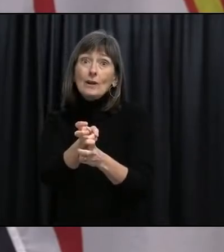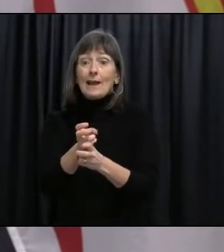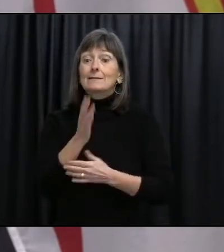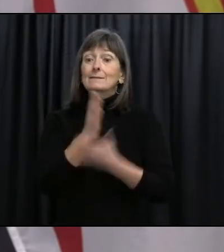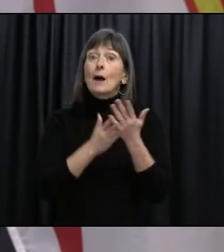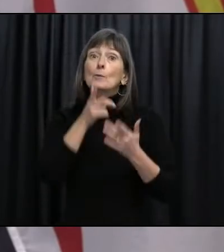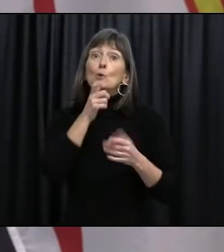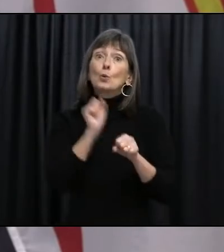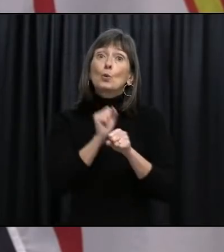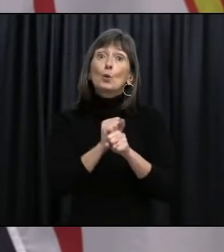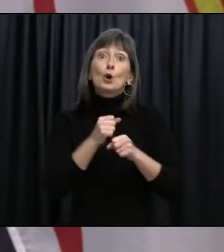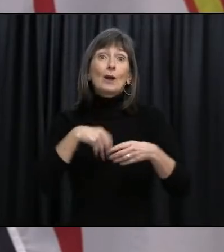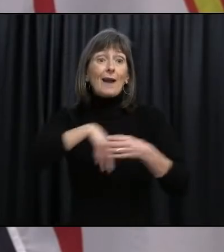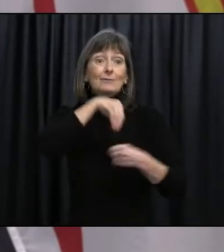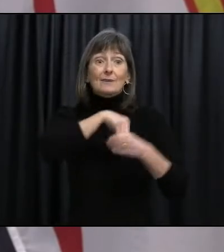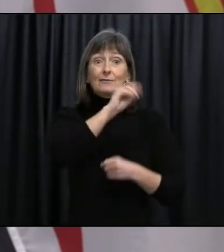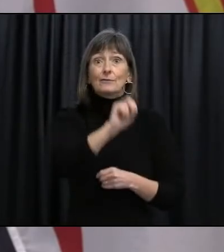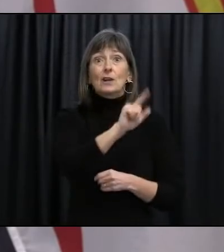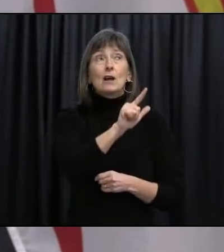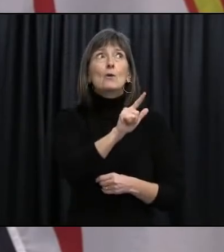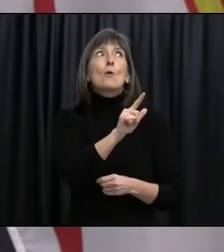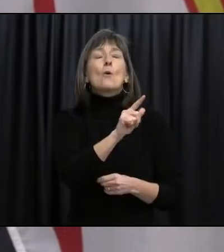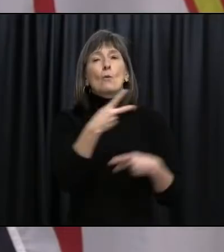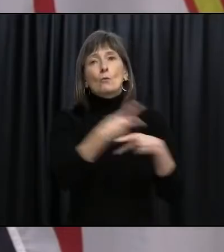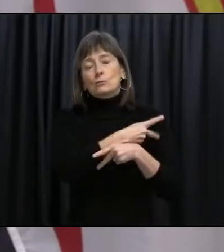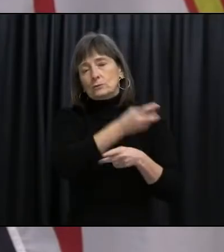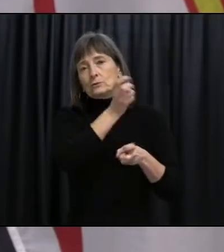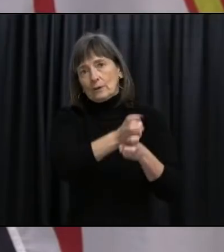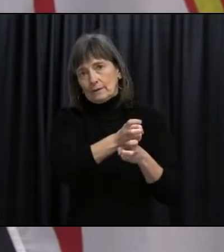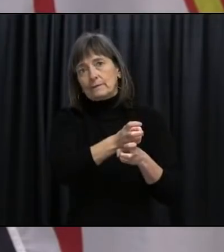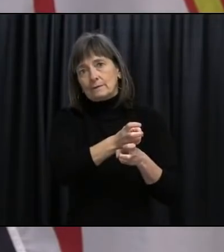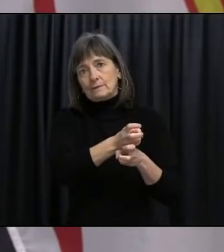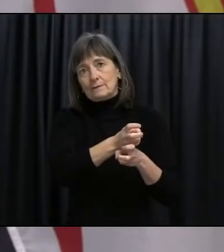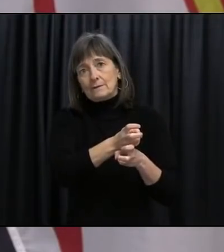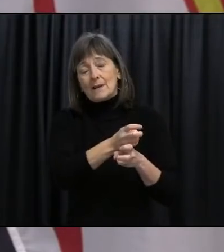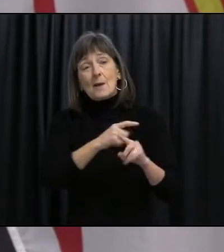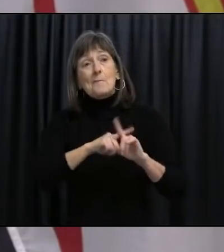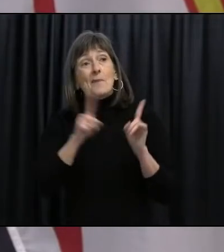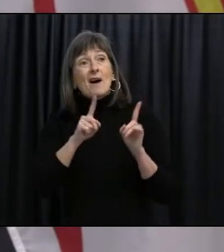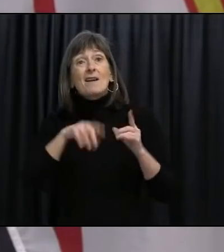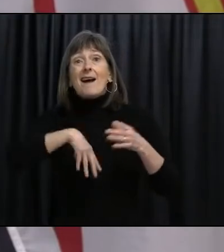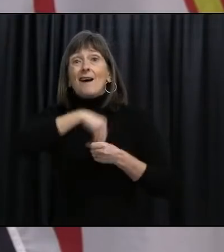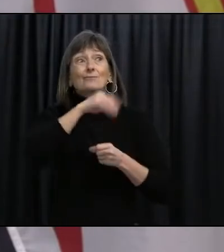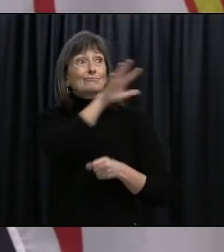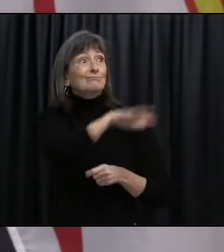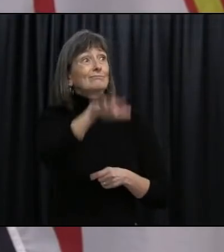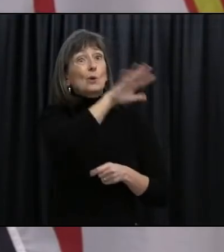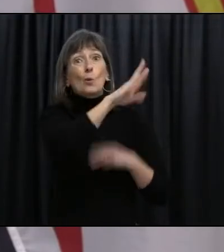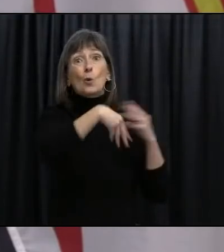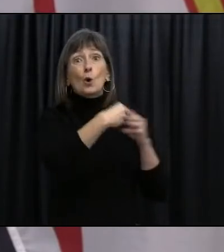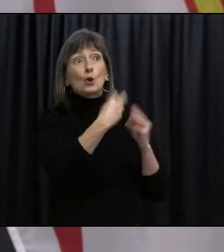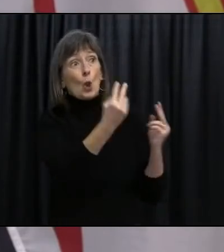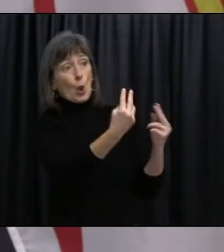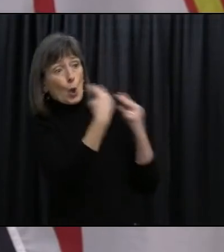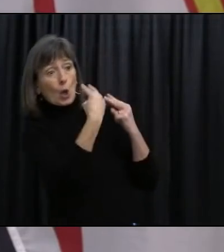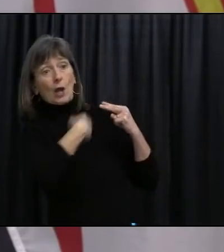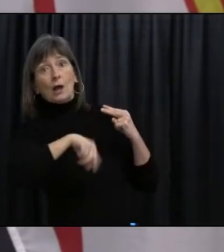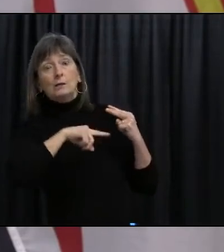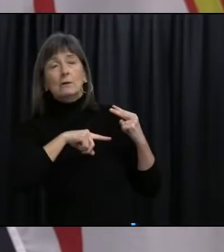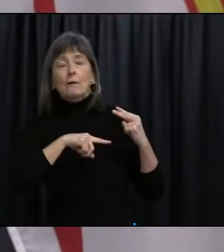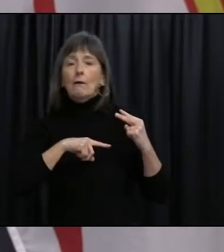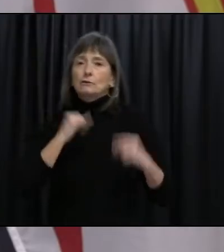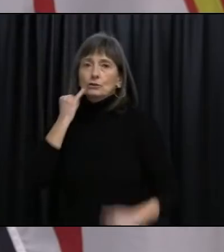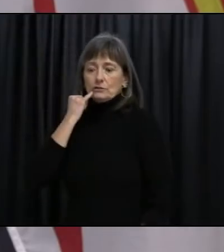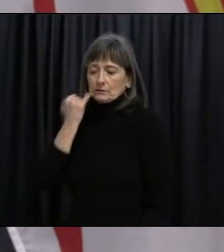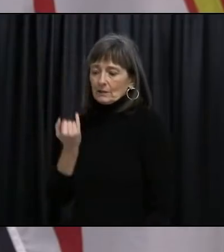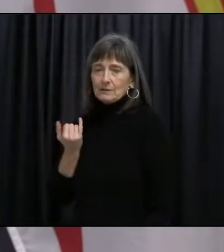this province. We are the envy of many places. Everyone should take a moment to reflect what we have achieved since